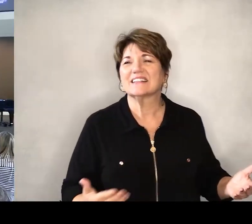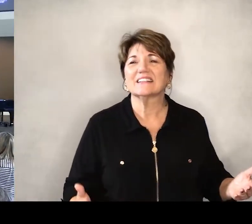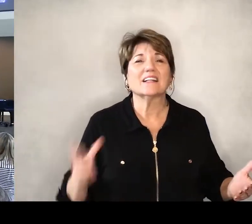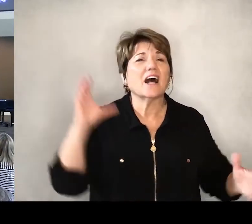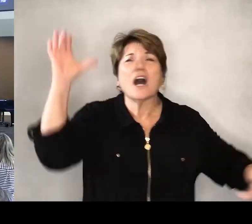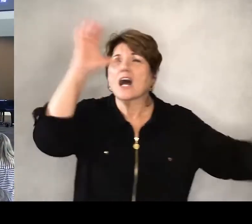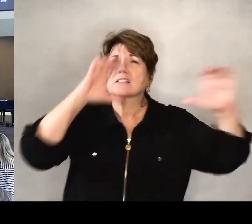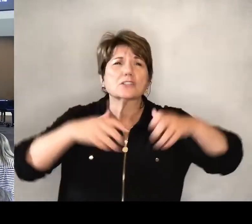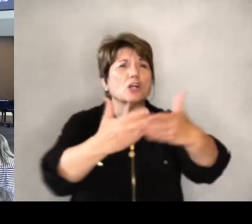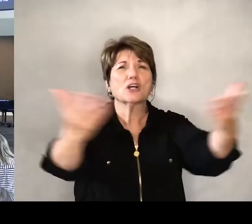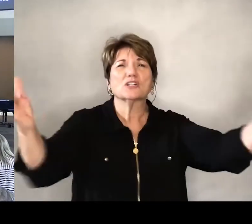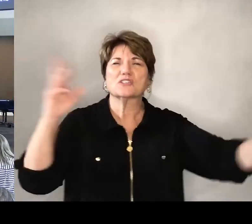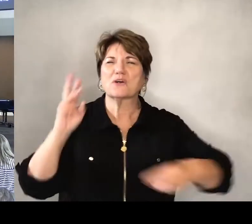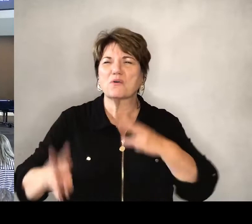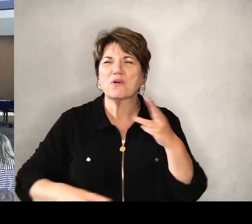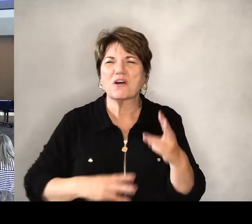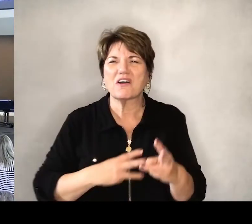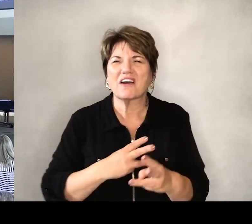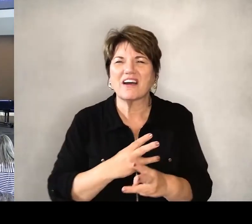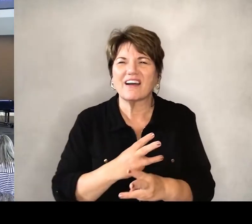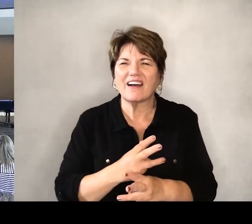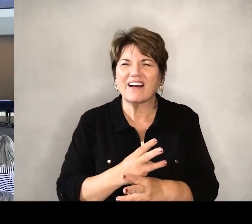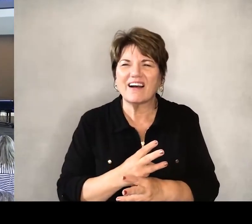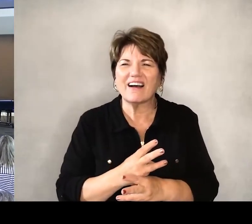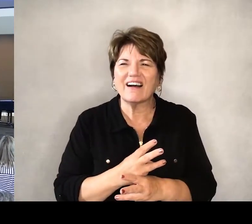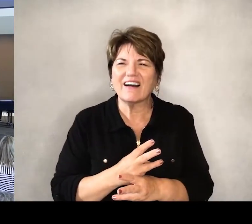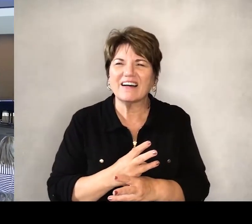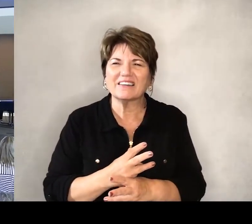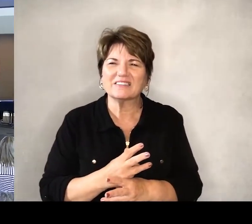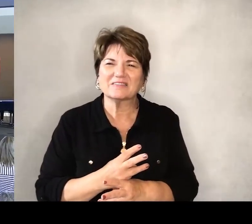I searched the world,